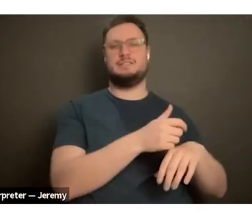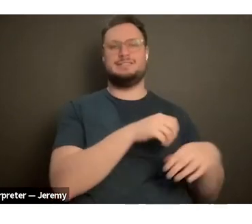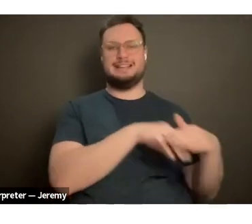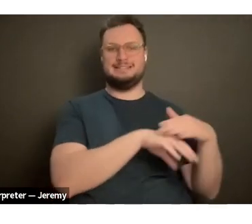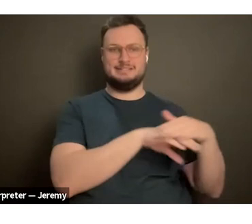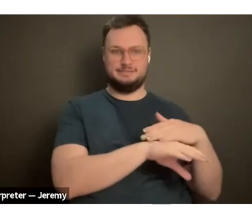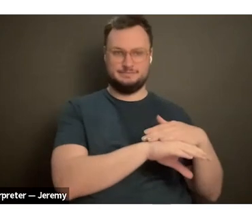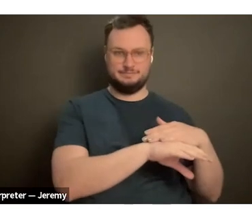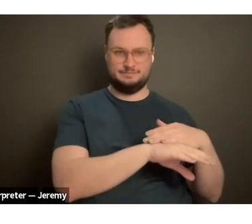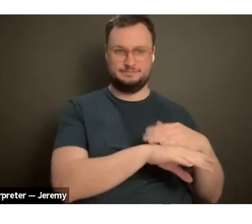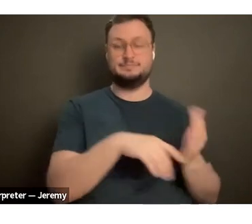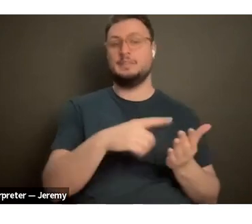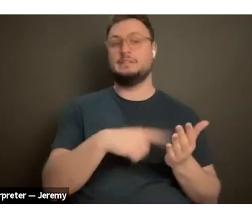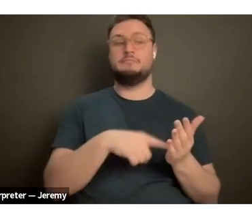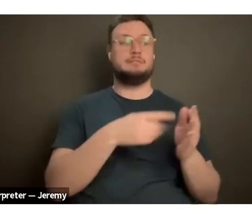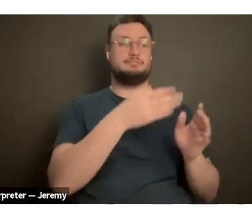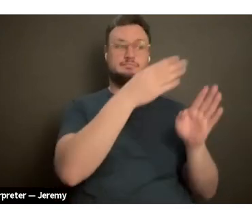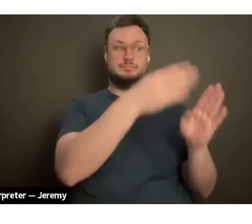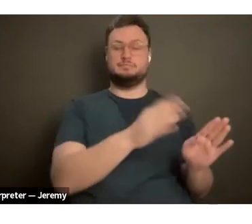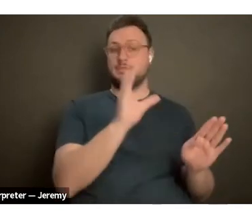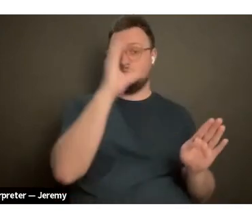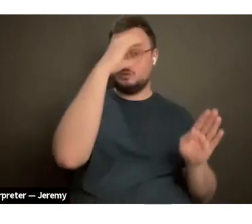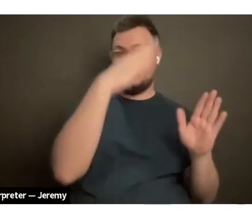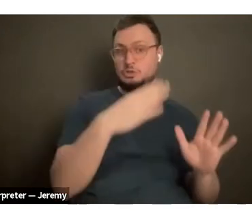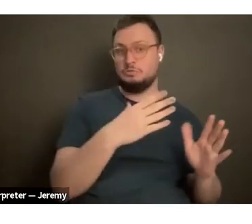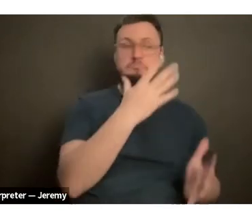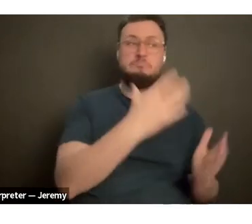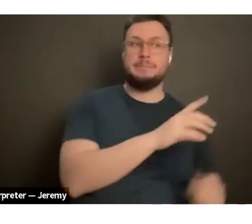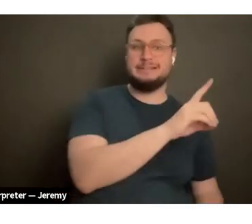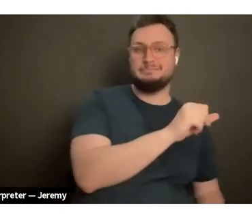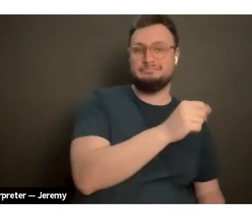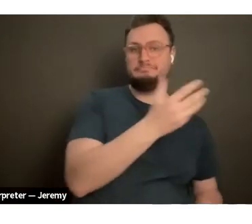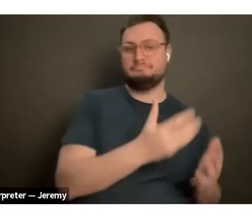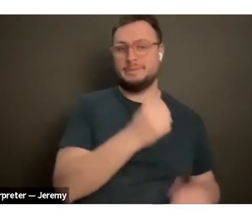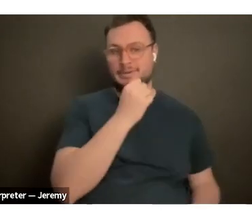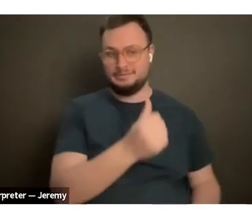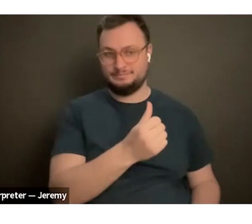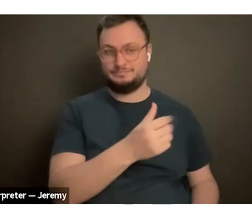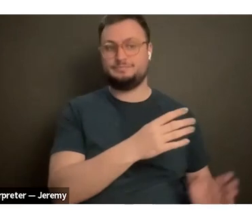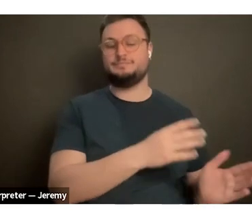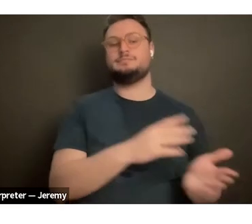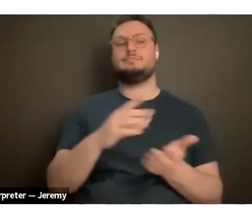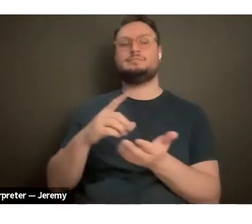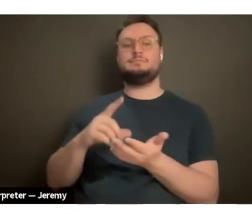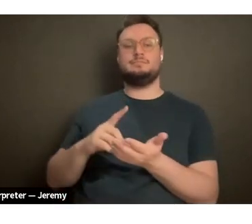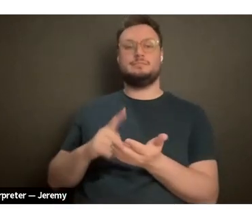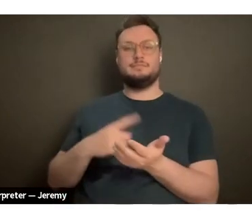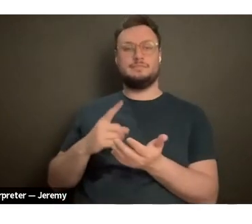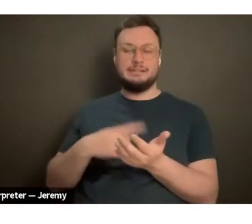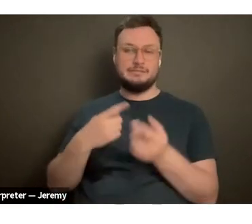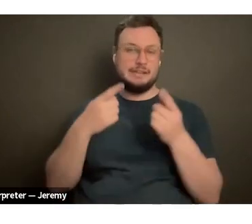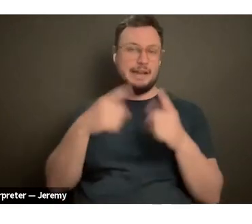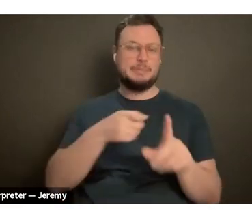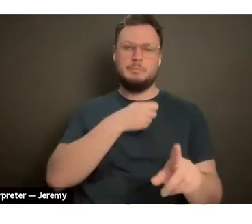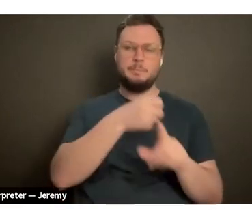with complete strangers, disabled or not, or sometimes it can be built over years.